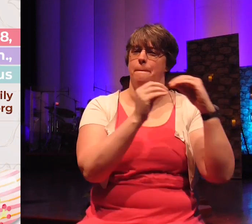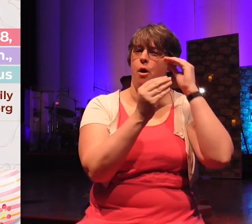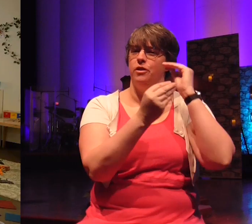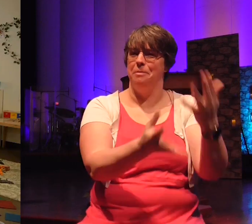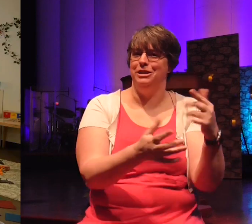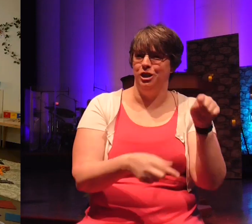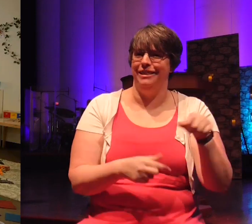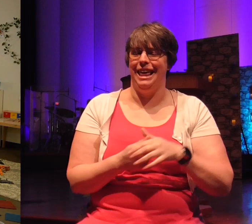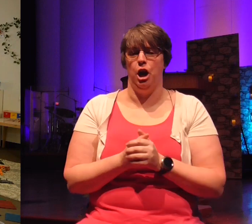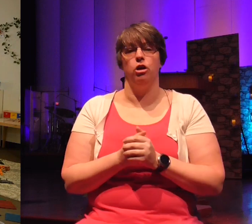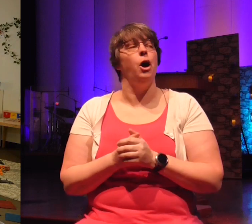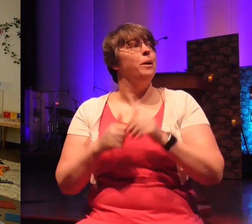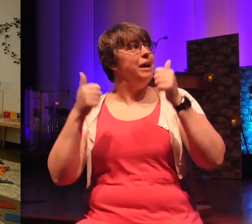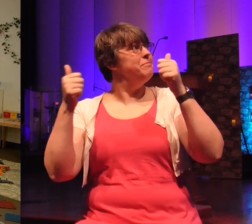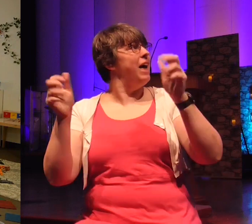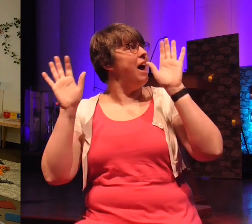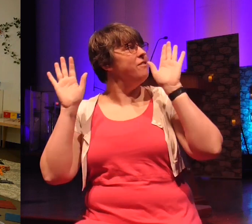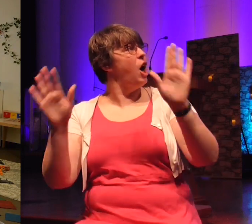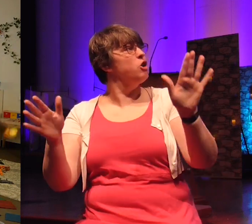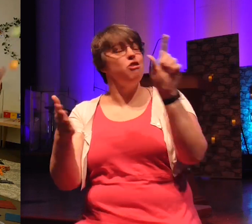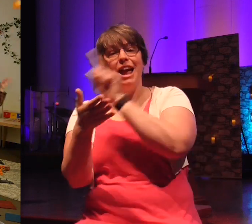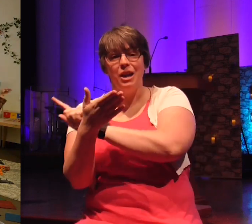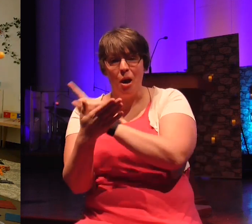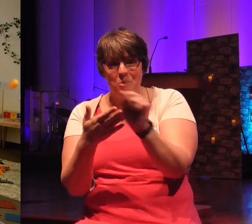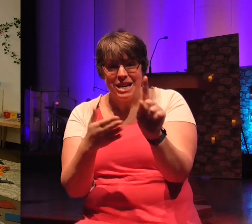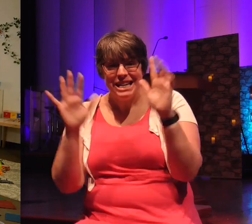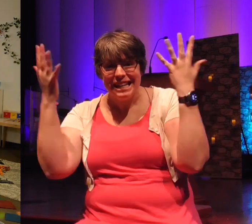details. Okay, have a great week.